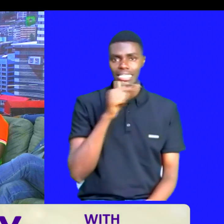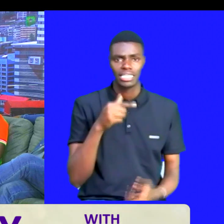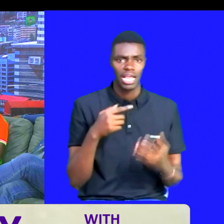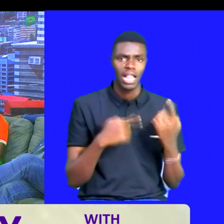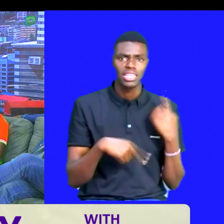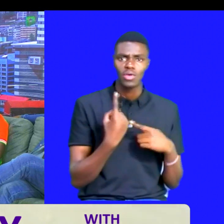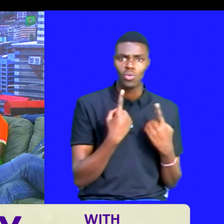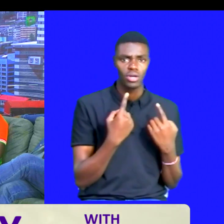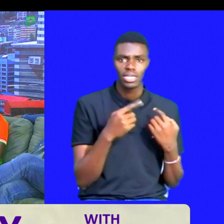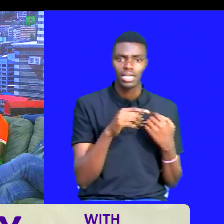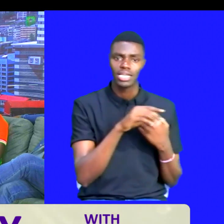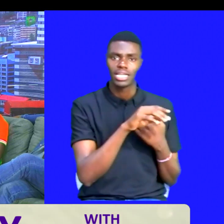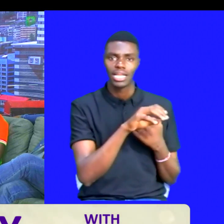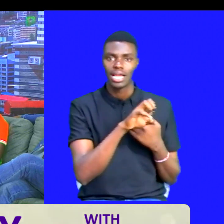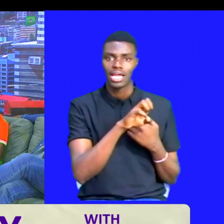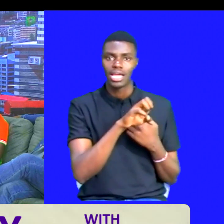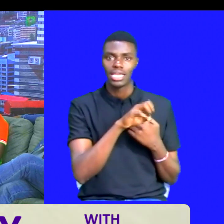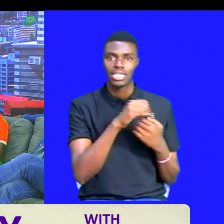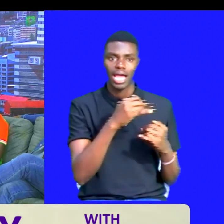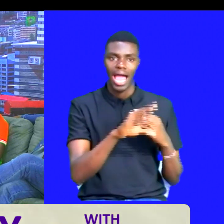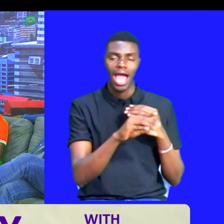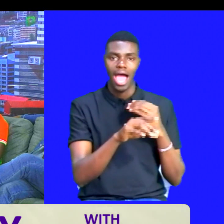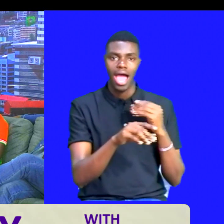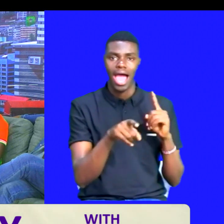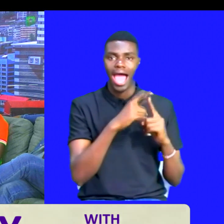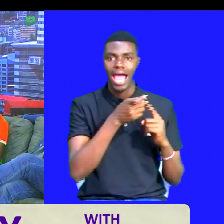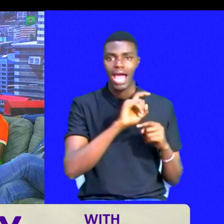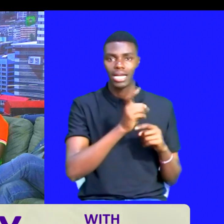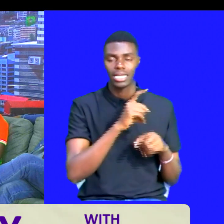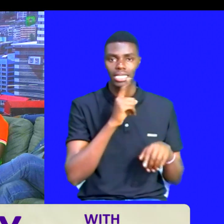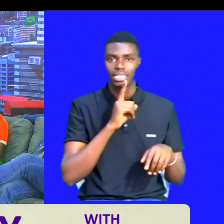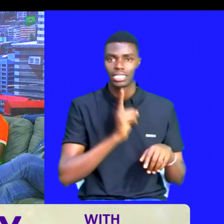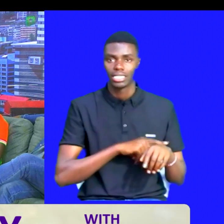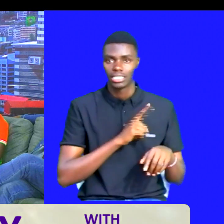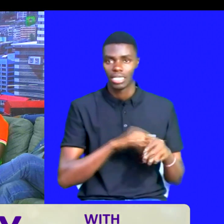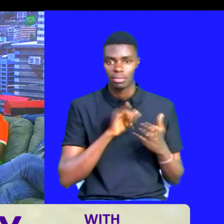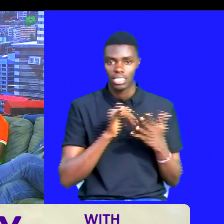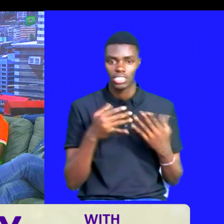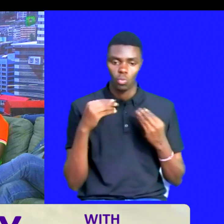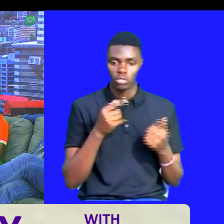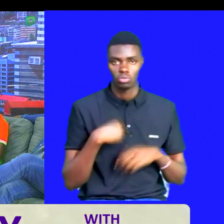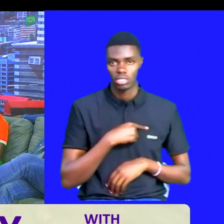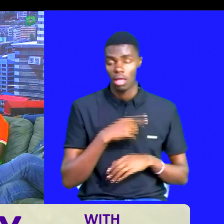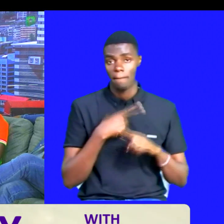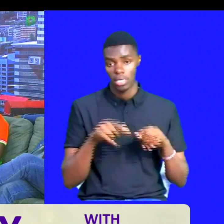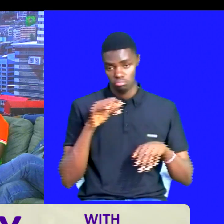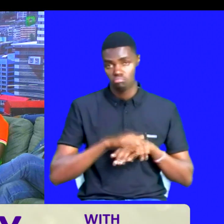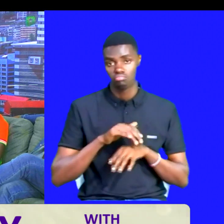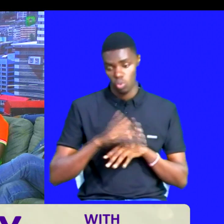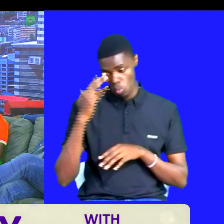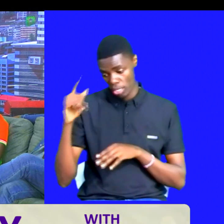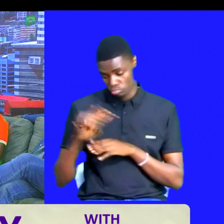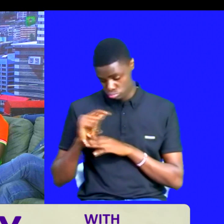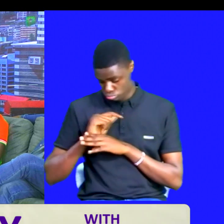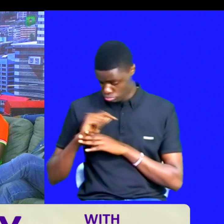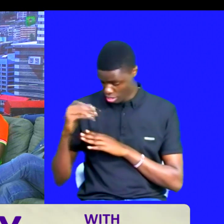the extra time. Extra time. Yeah, Yes. very last goal. Right. And that's how they beat us. So, but they're really good now because they've been training. Right.